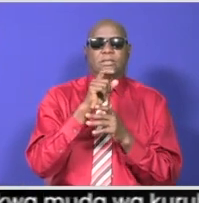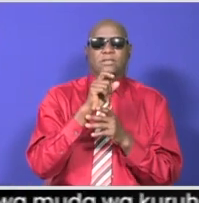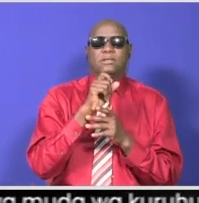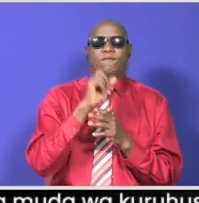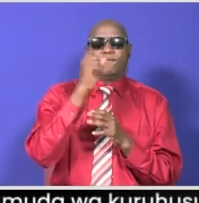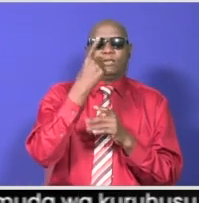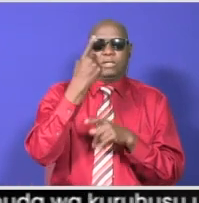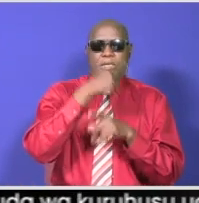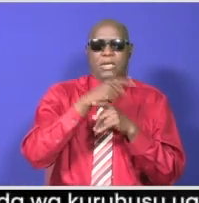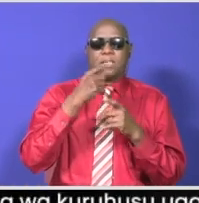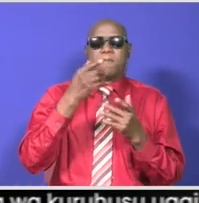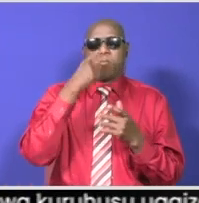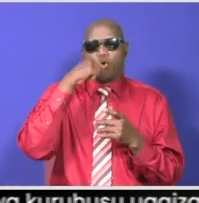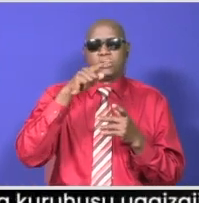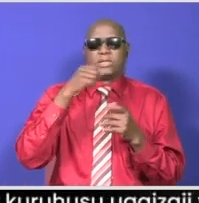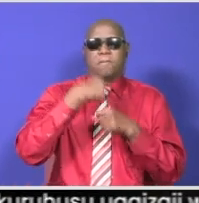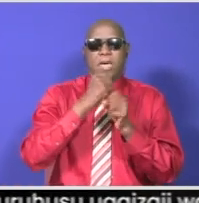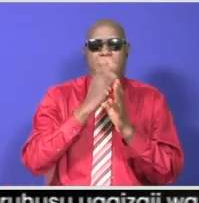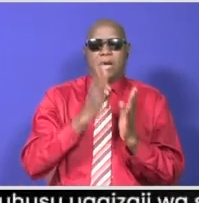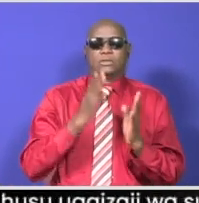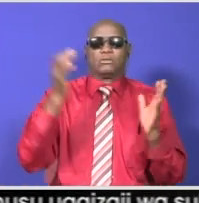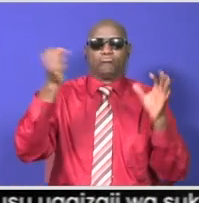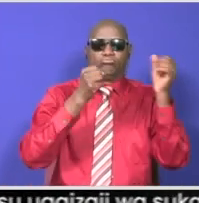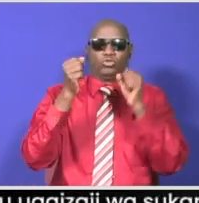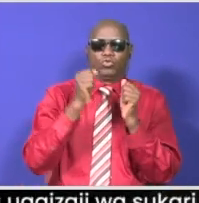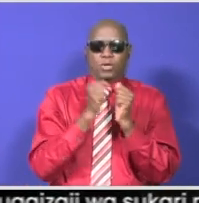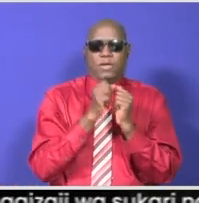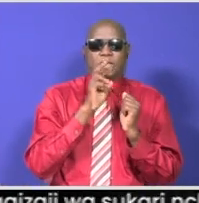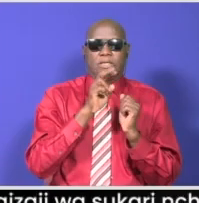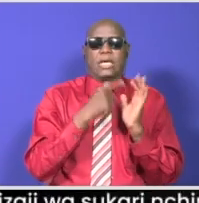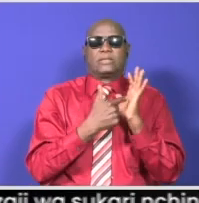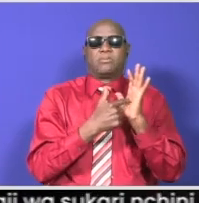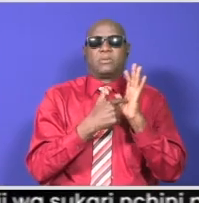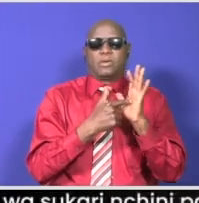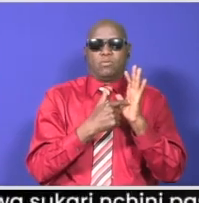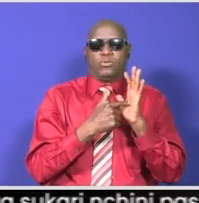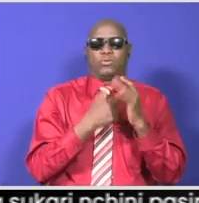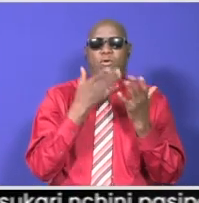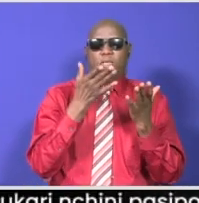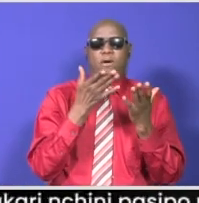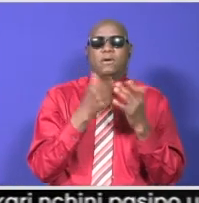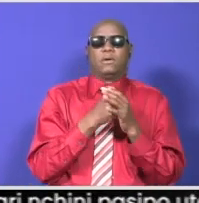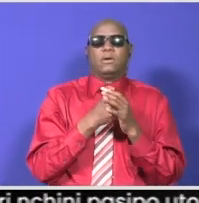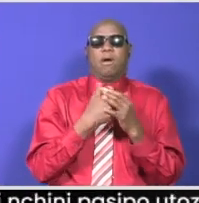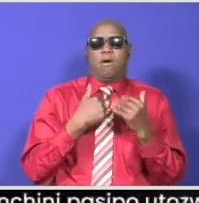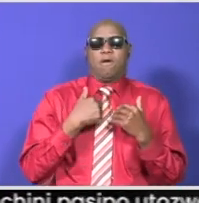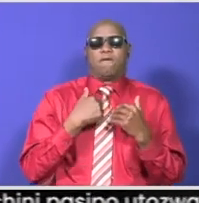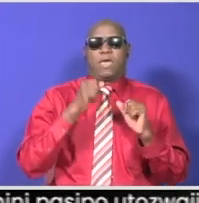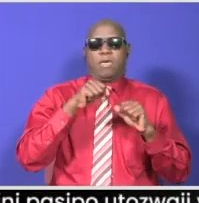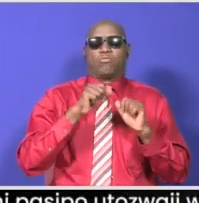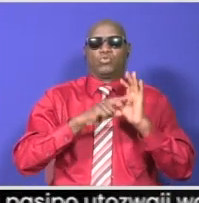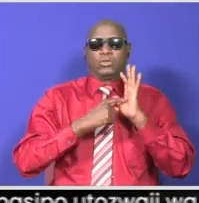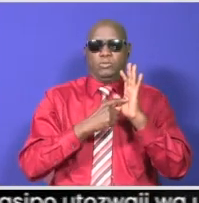bringing all those policy makers together, looking at examples of use cases where we have been able to demonstrate how